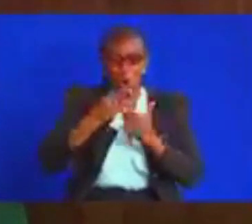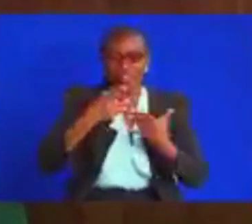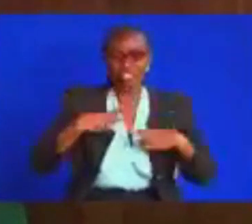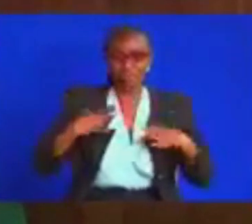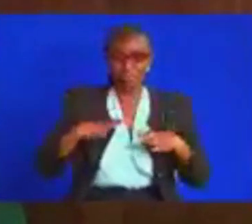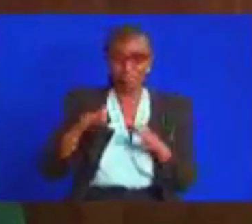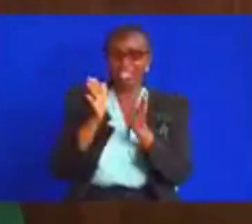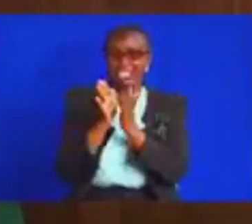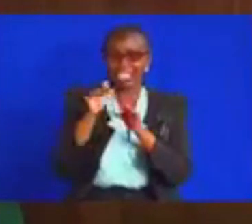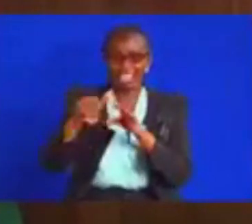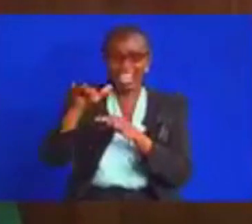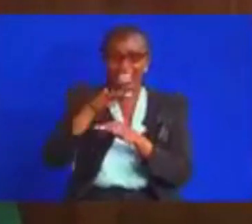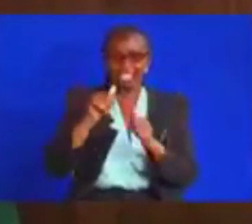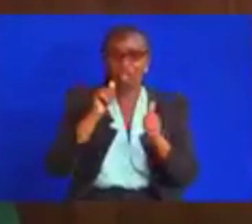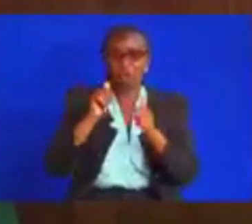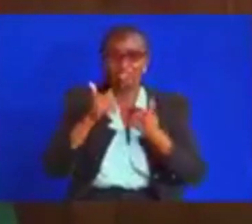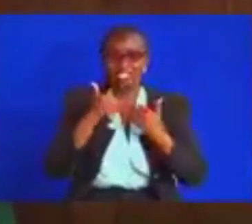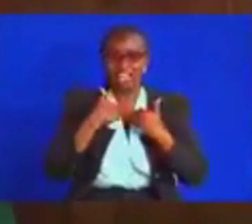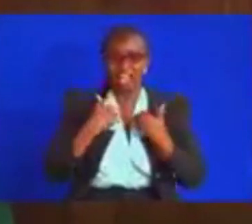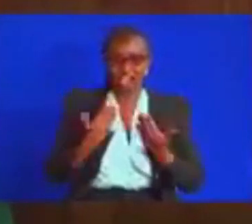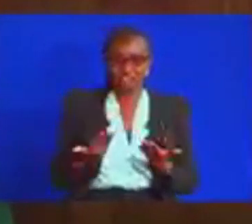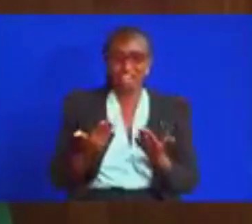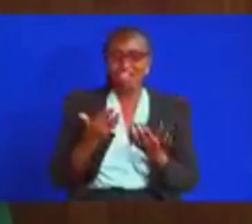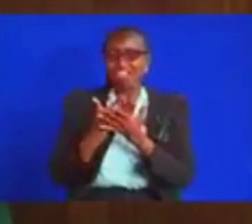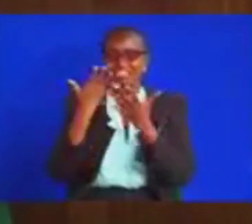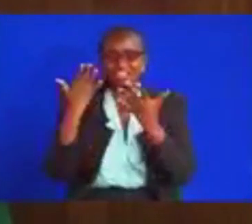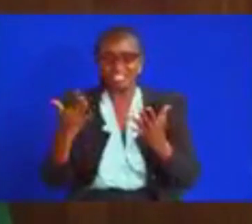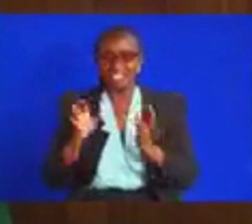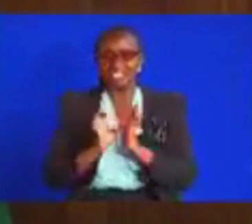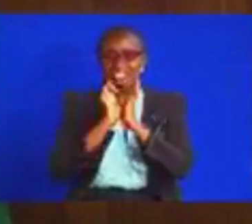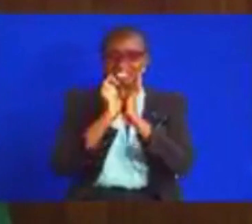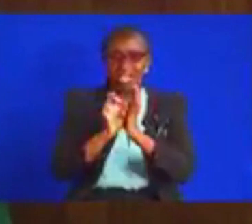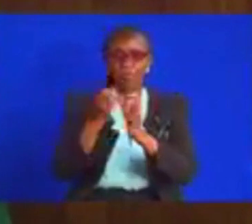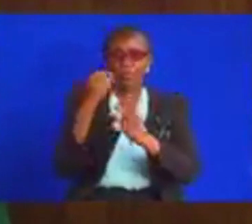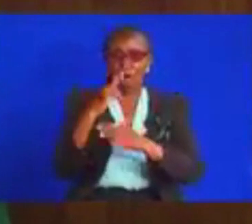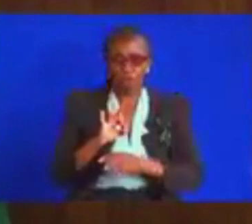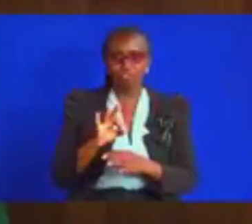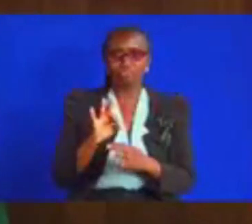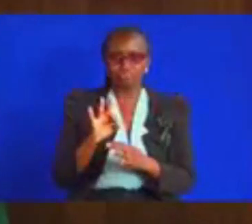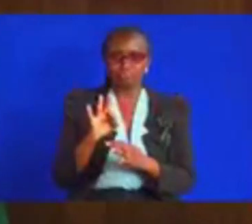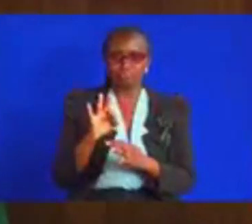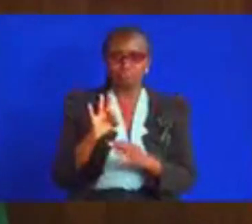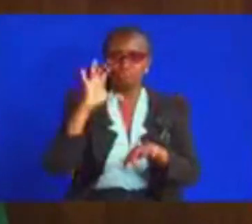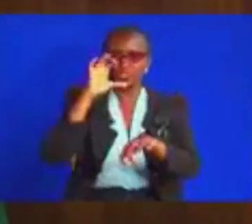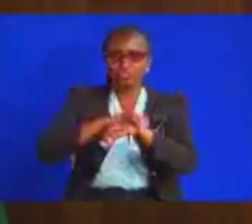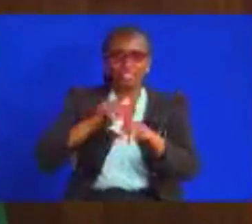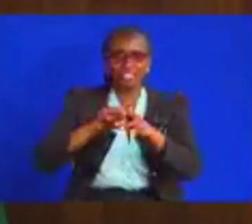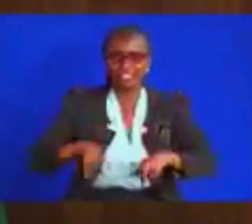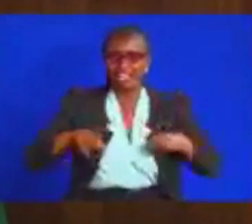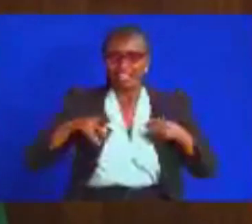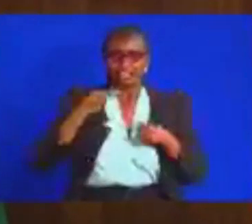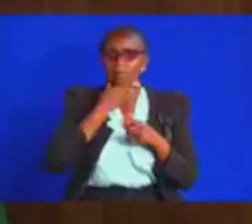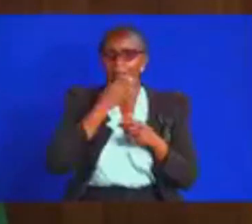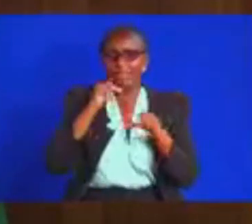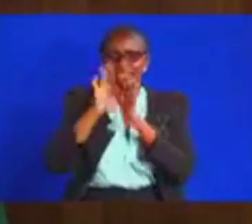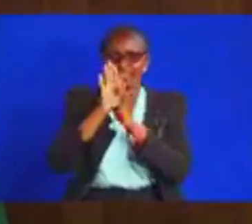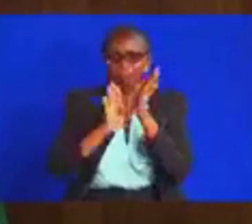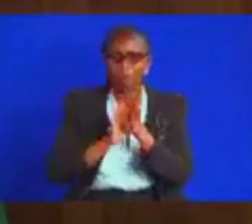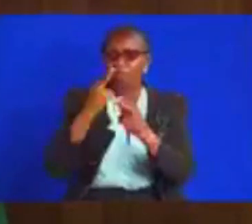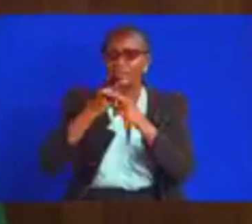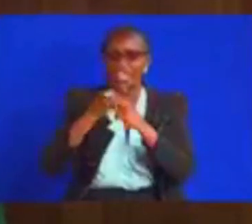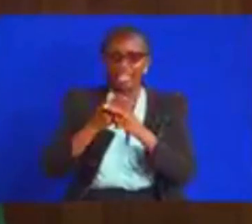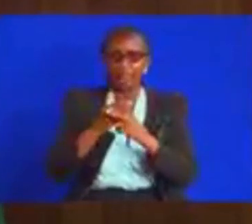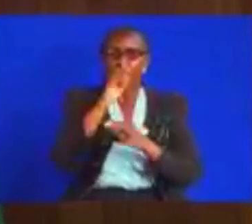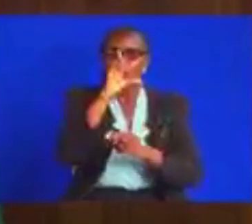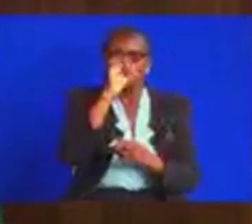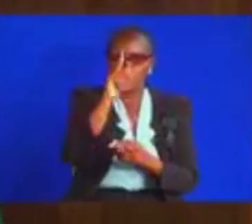is full of decline and decadence. An example of such state was found in the life of a man in the Bible called Lot. Lot